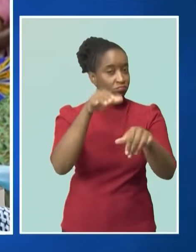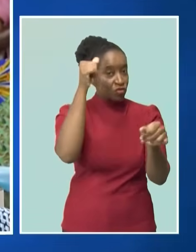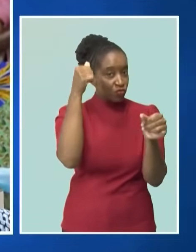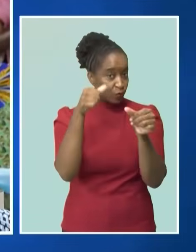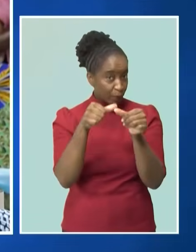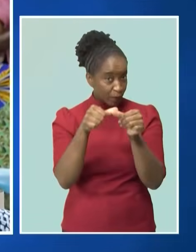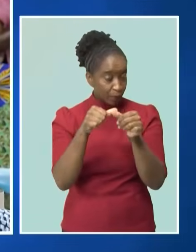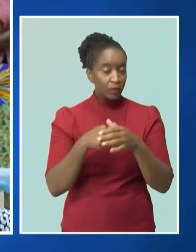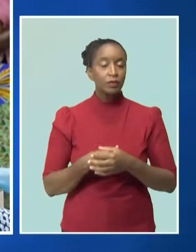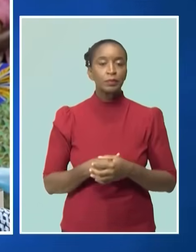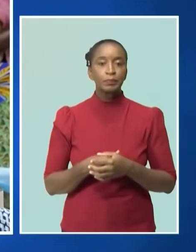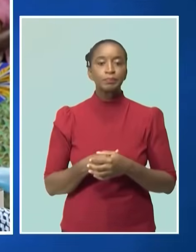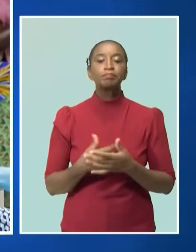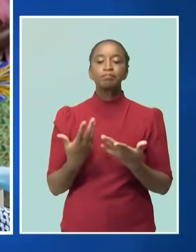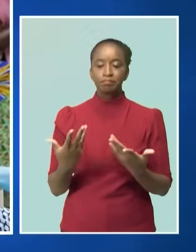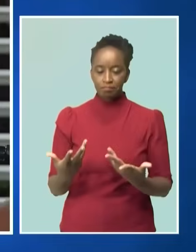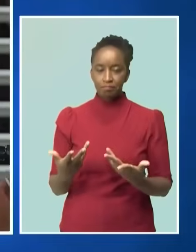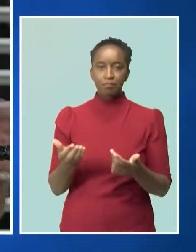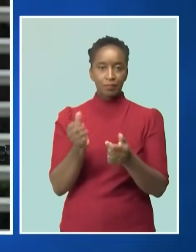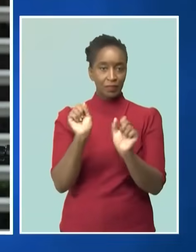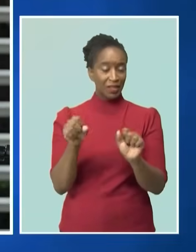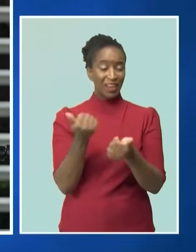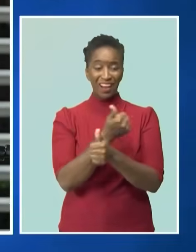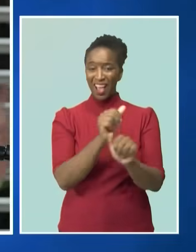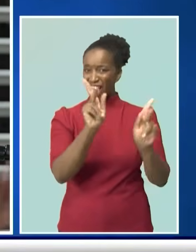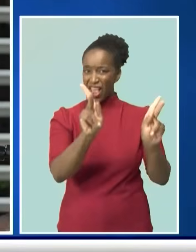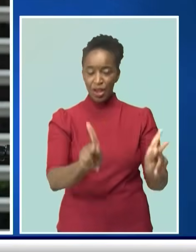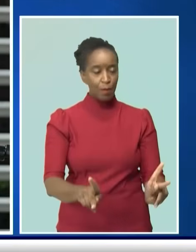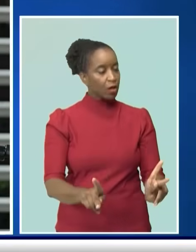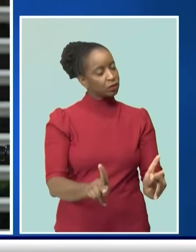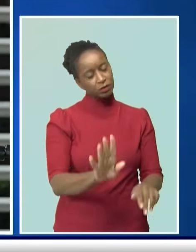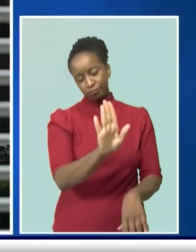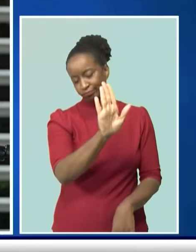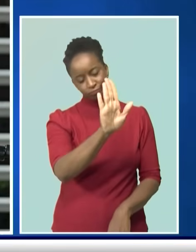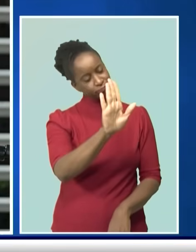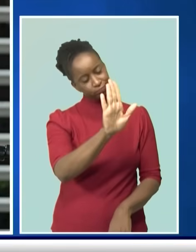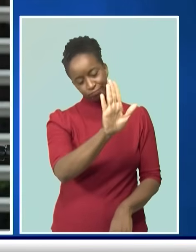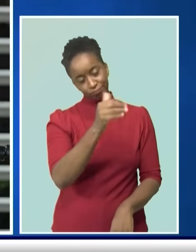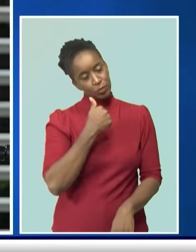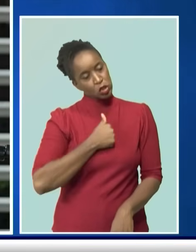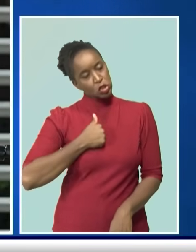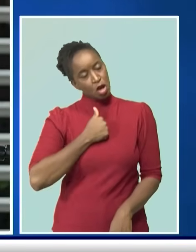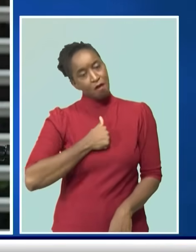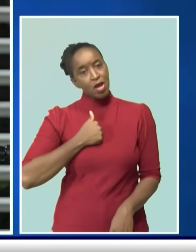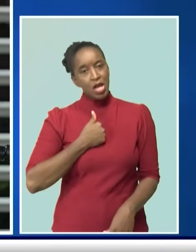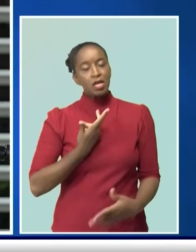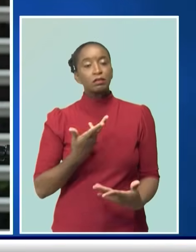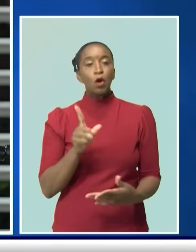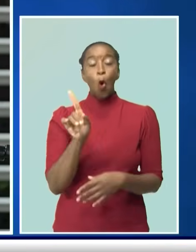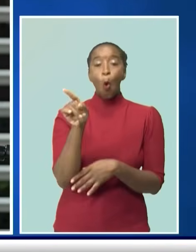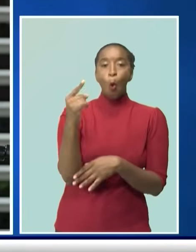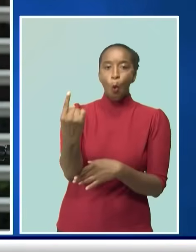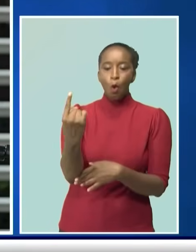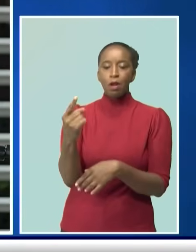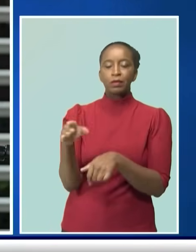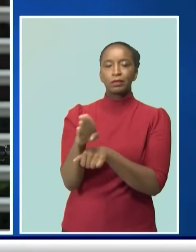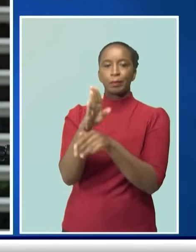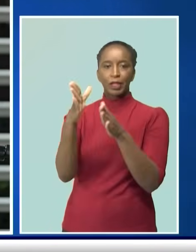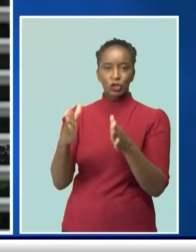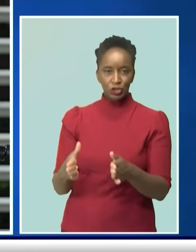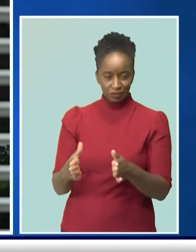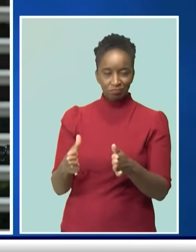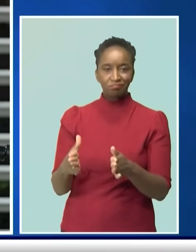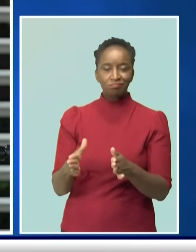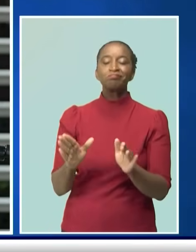Barbadians cannot be denied entry. The only body who has a right